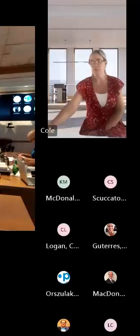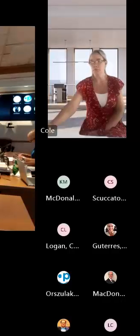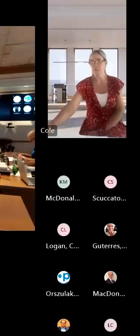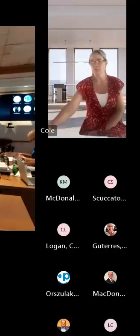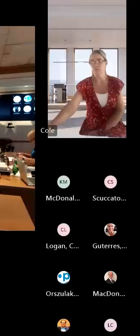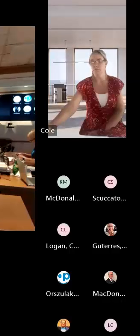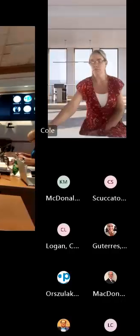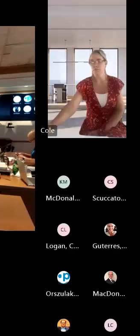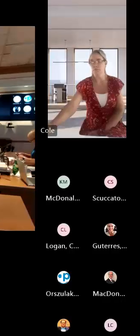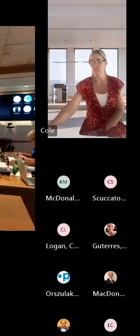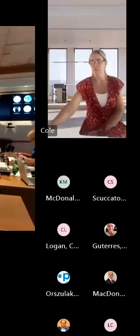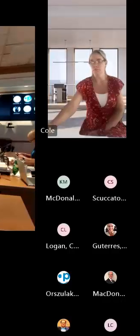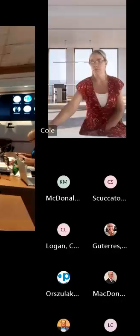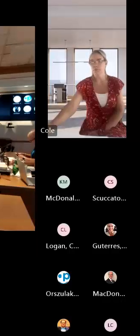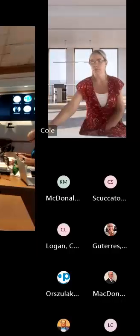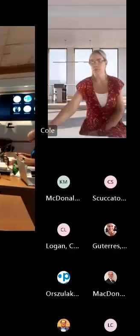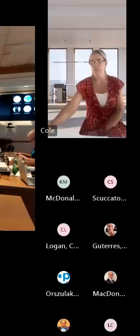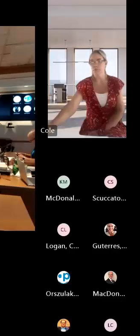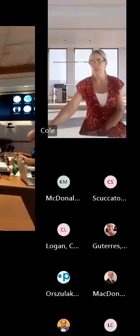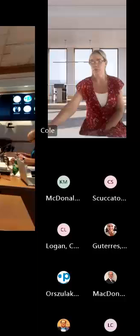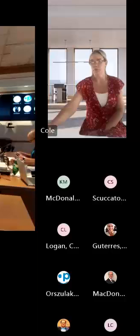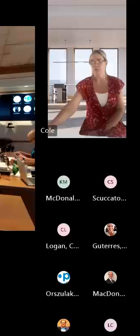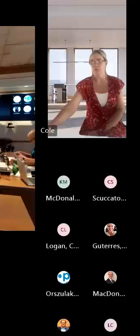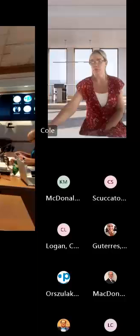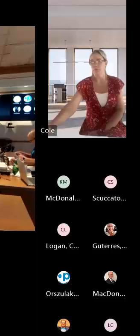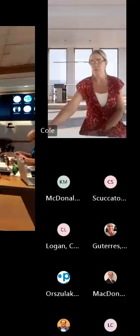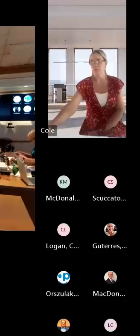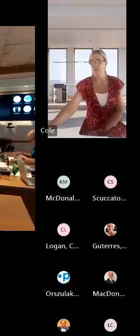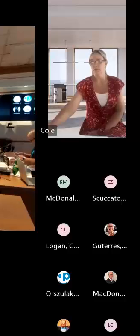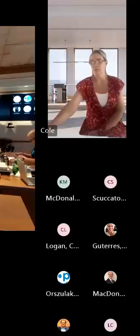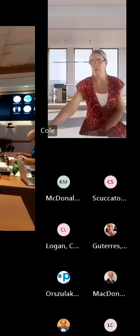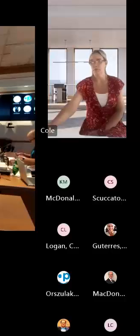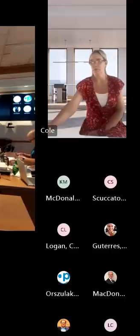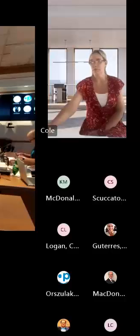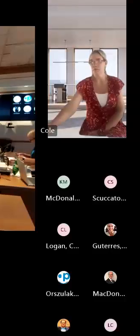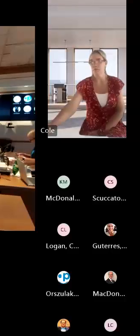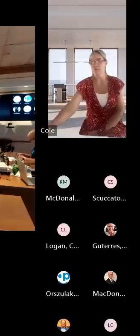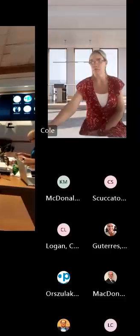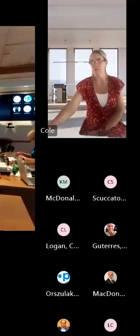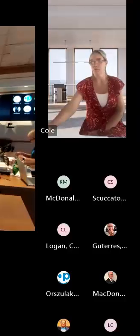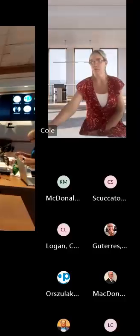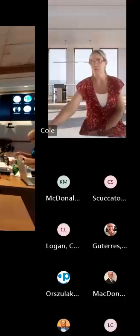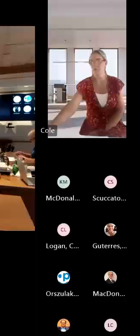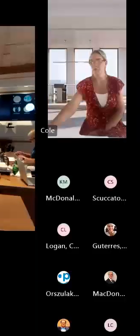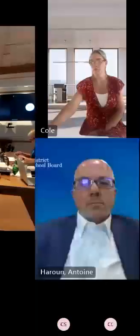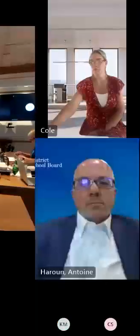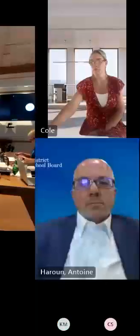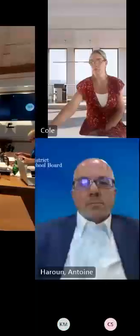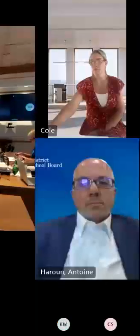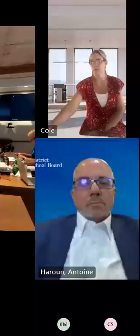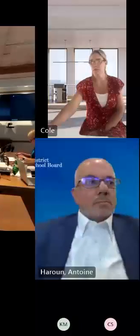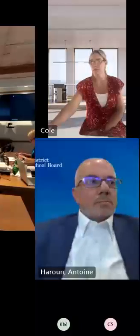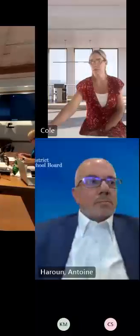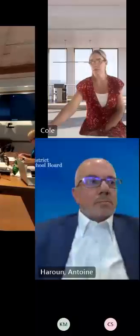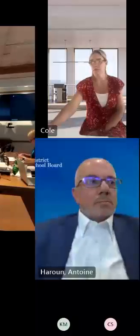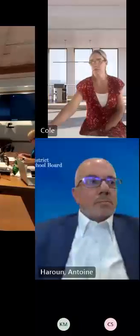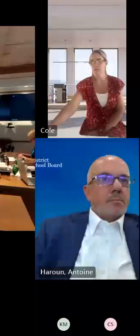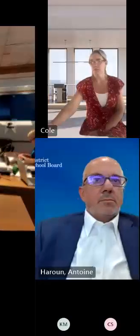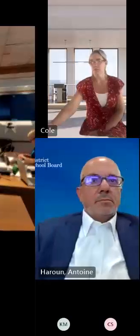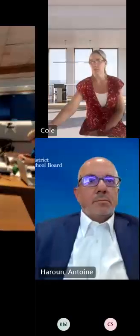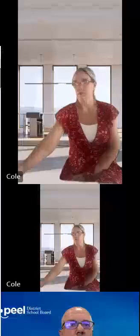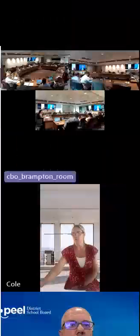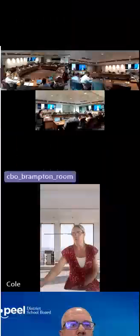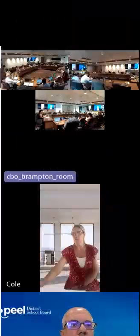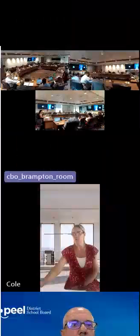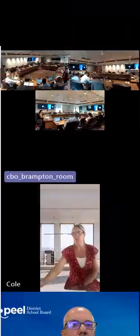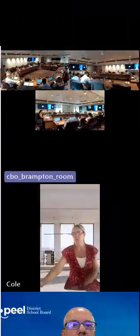Good. Now we're going to turn to learning technology support. Who do we have presenting